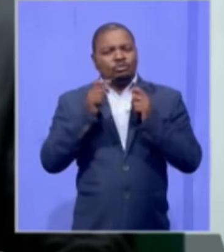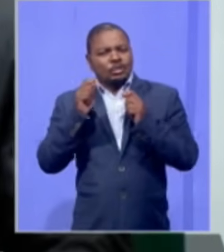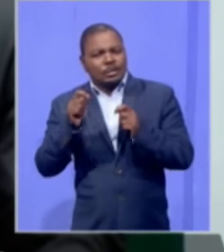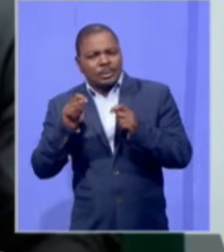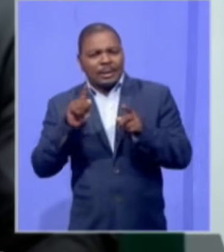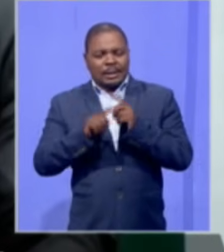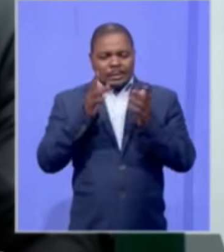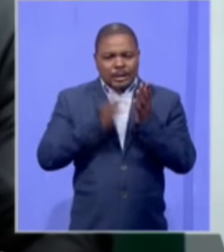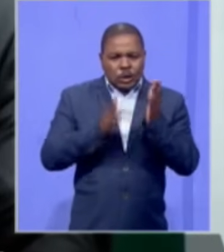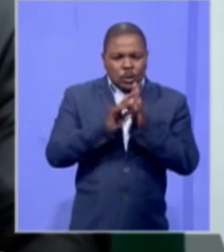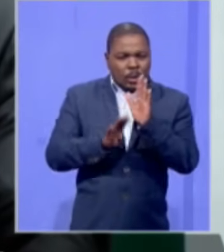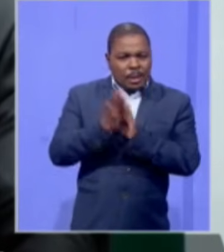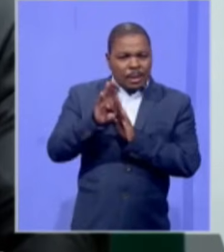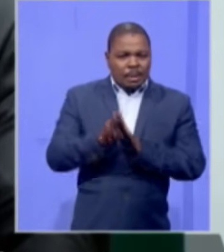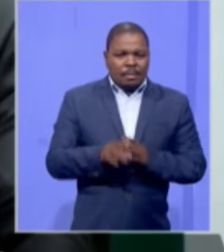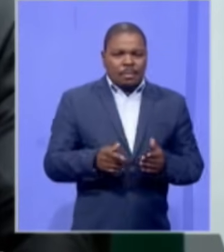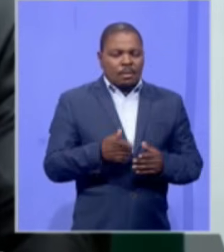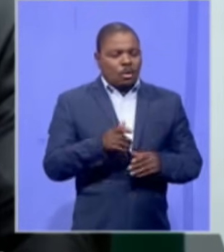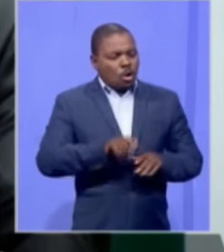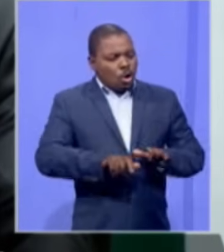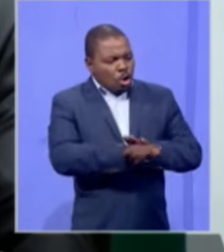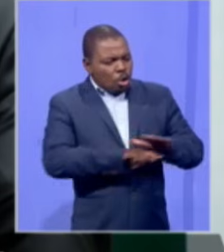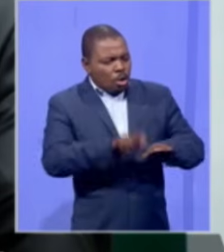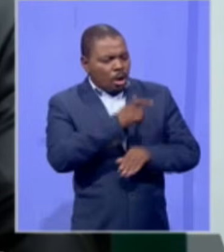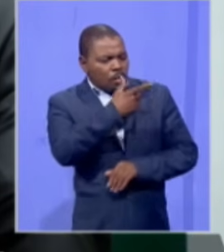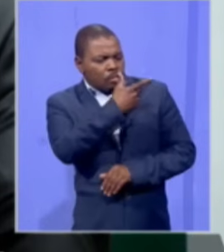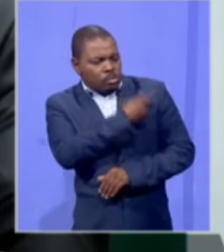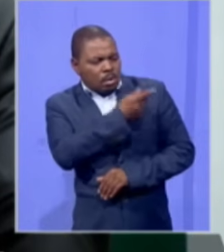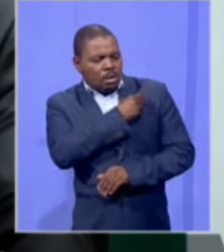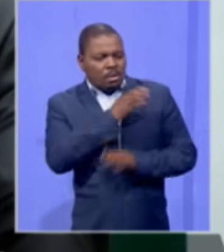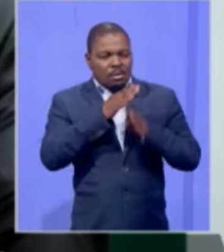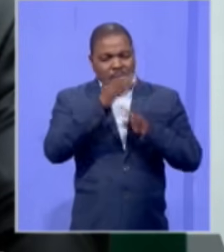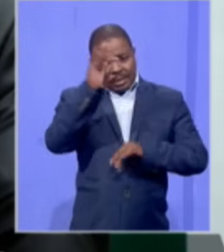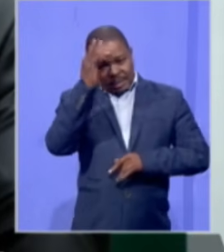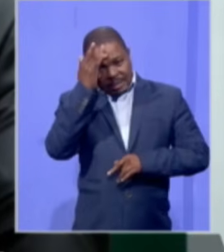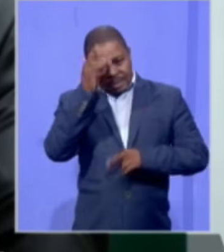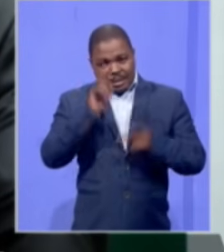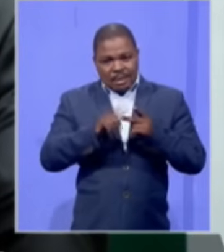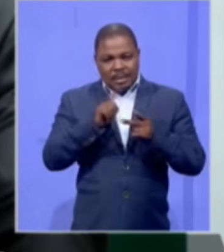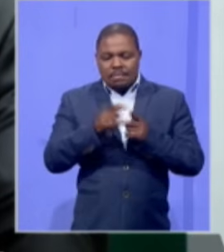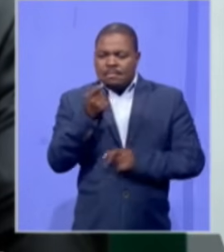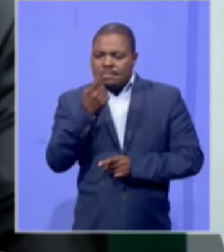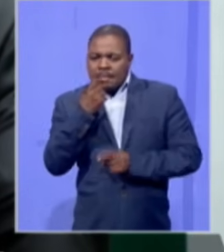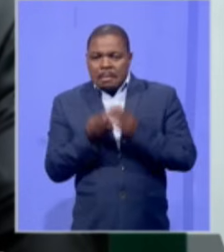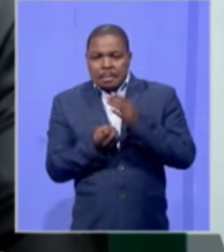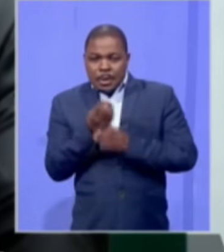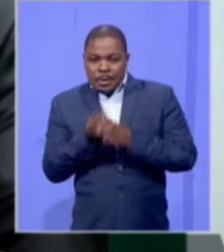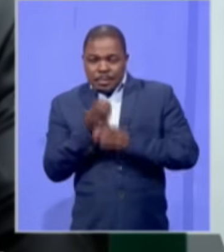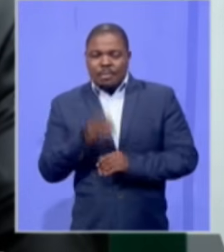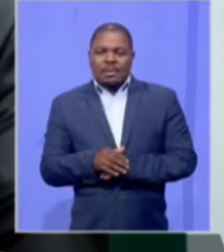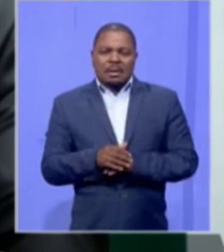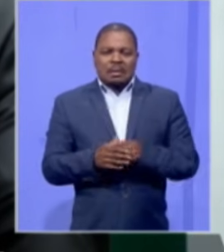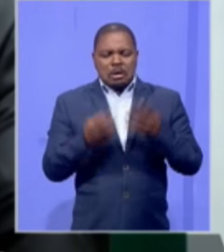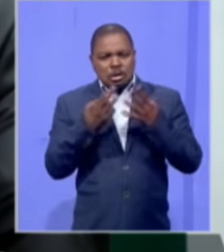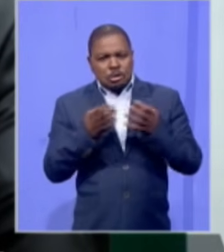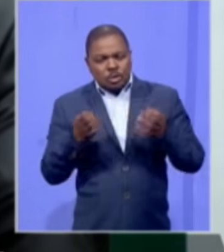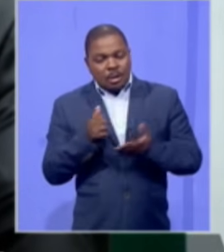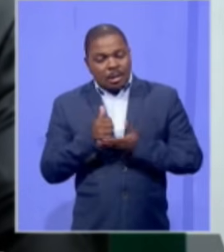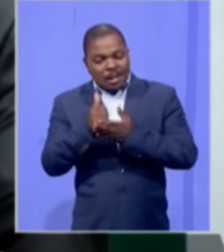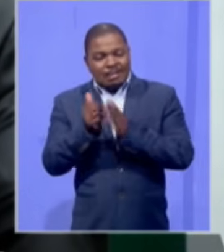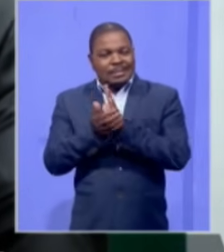infrastructure, local vaccine and pharmaceutical production, and the resources for